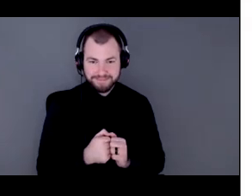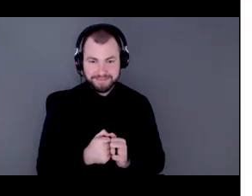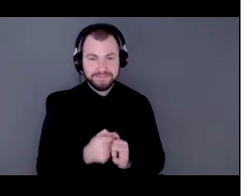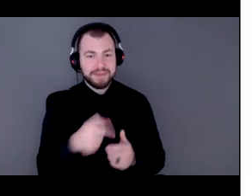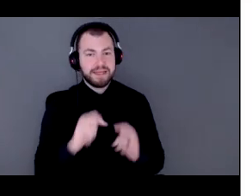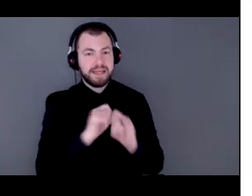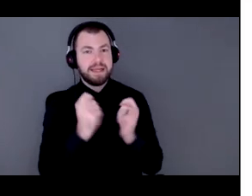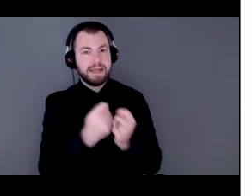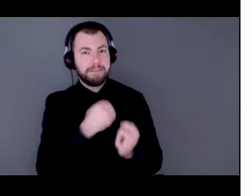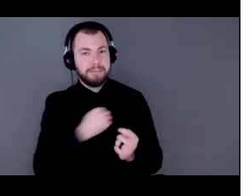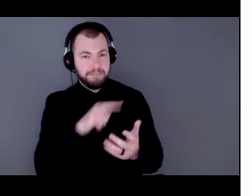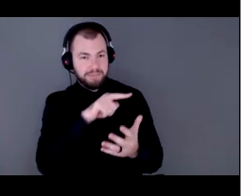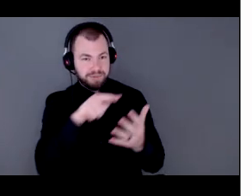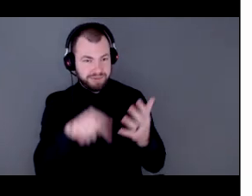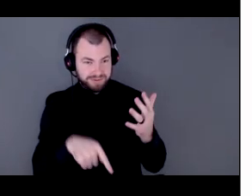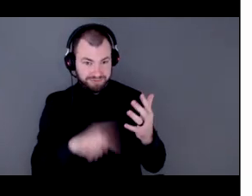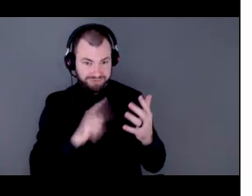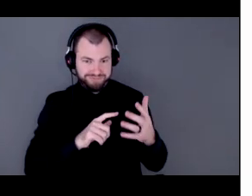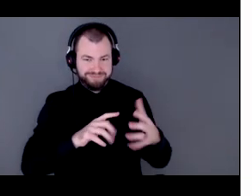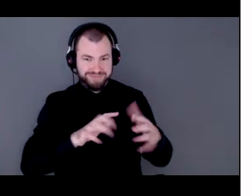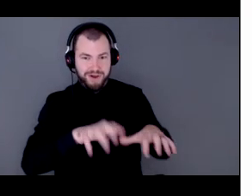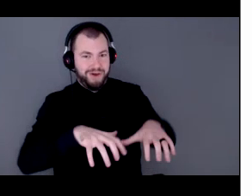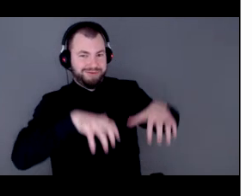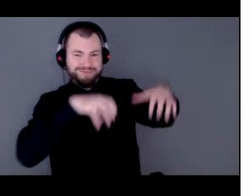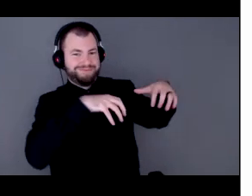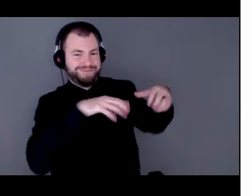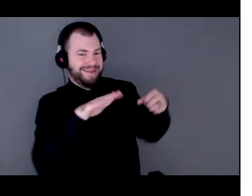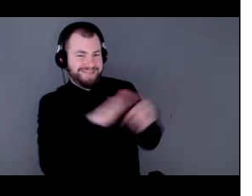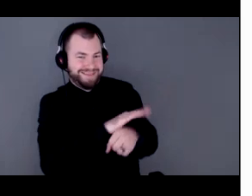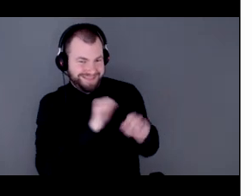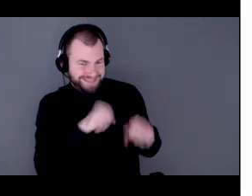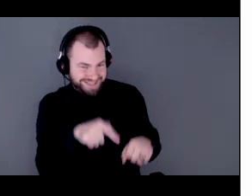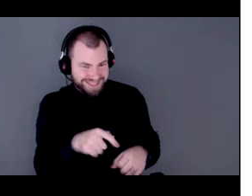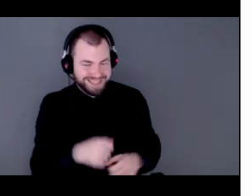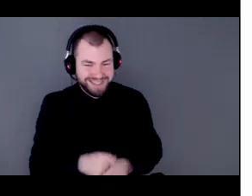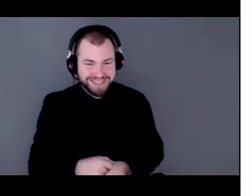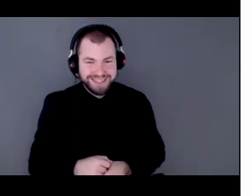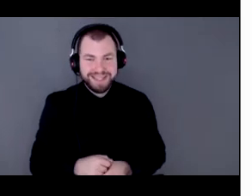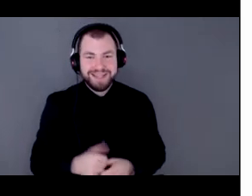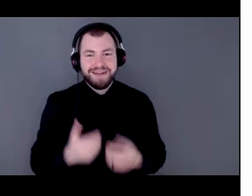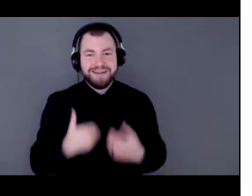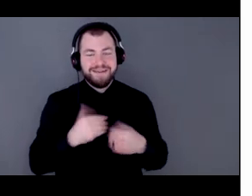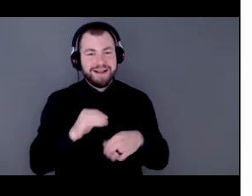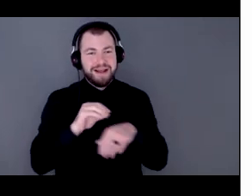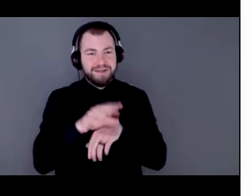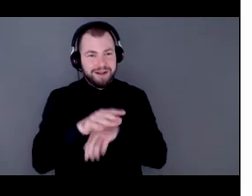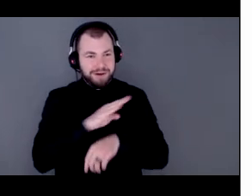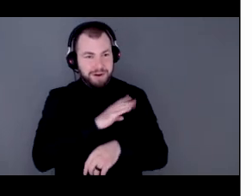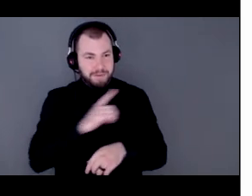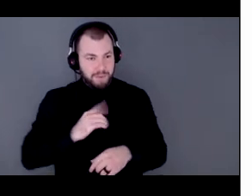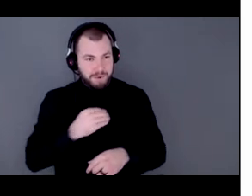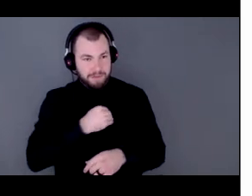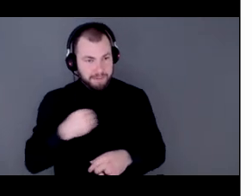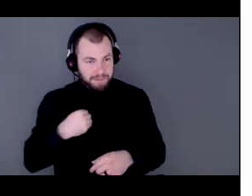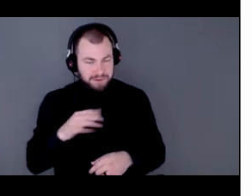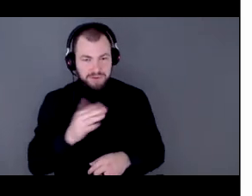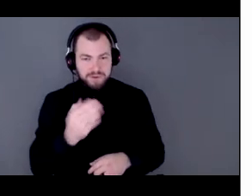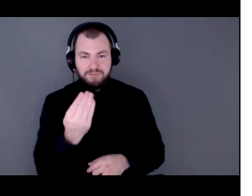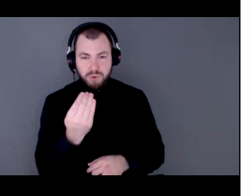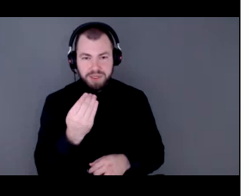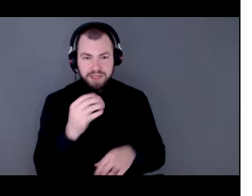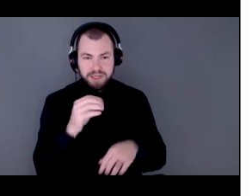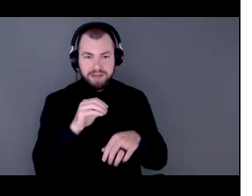can literally fill up this whole auditorium if you want to. I have not included our advisory board members. We have around 14 advisory